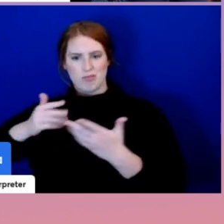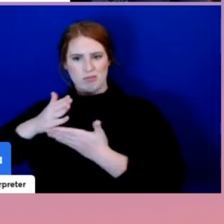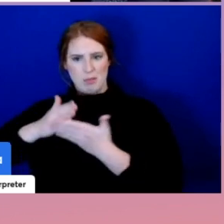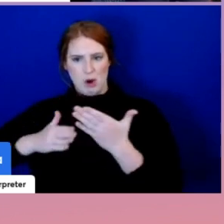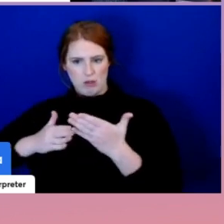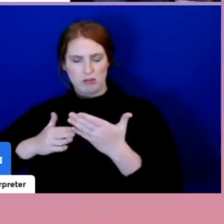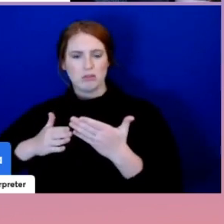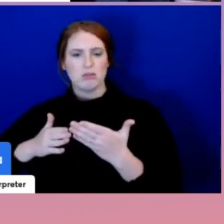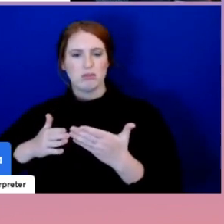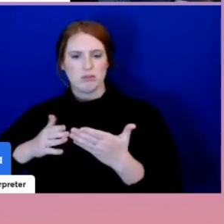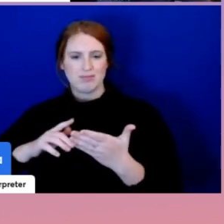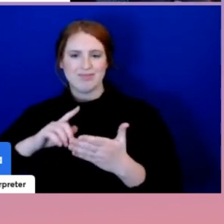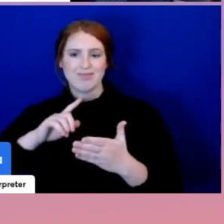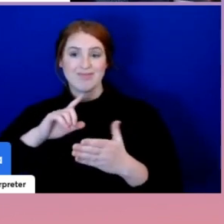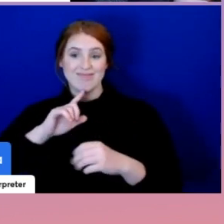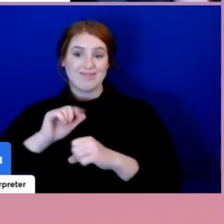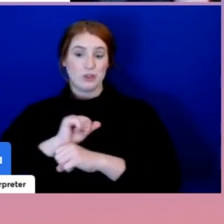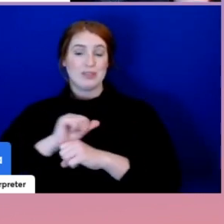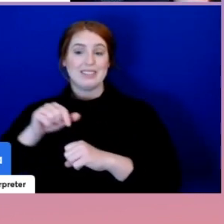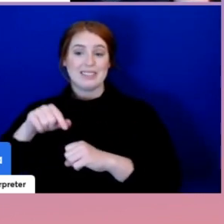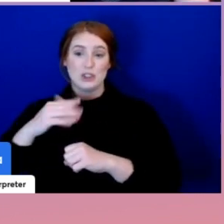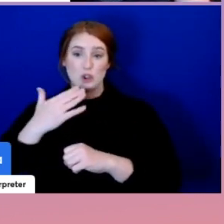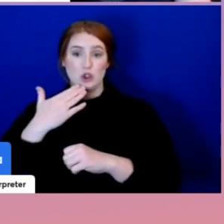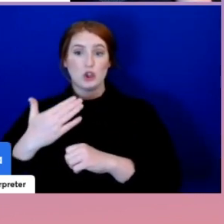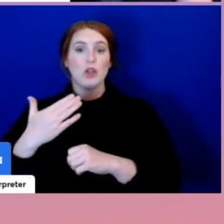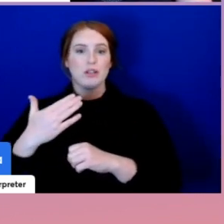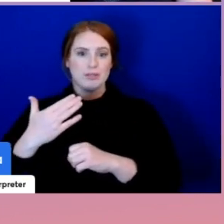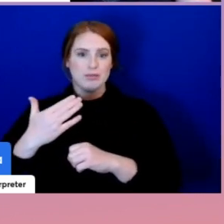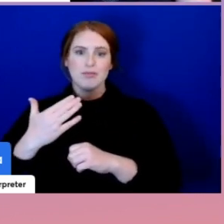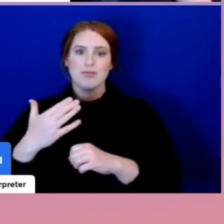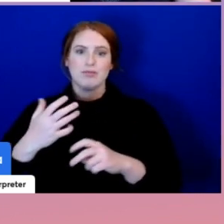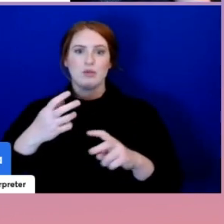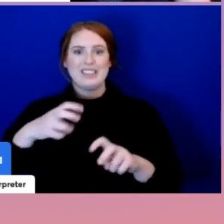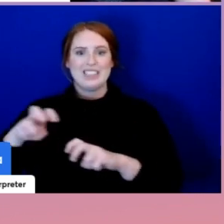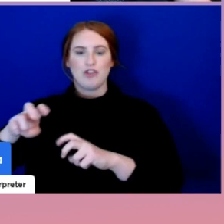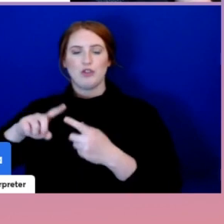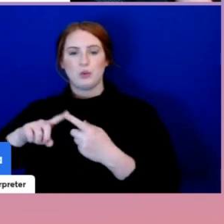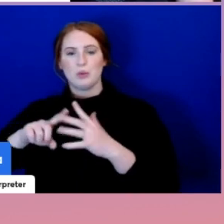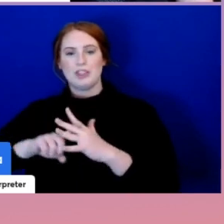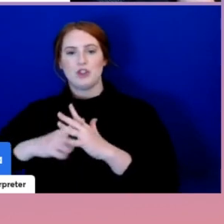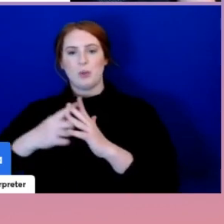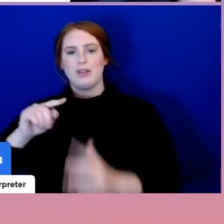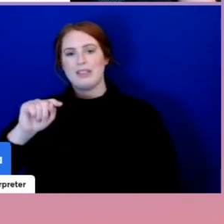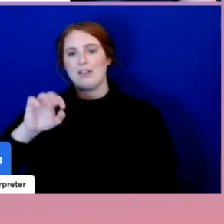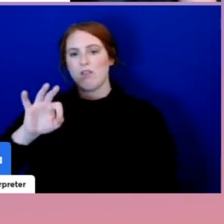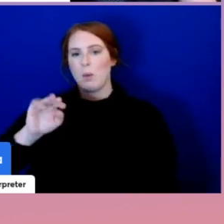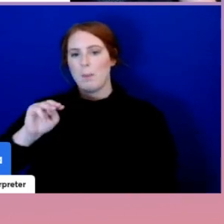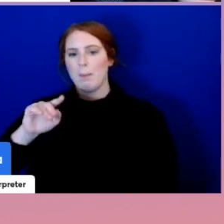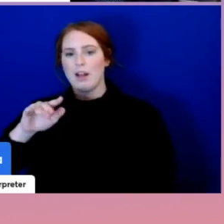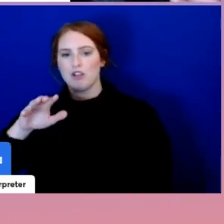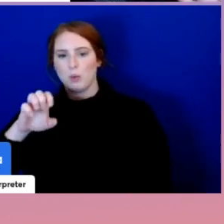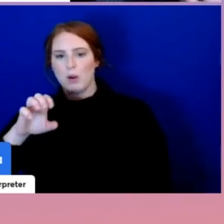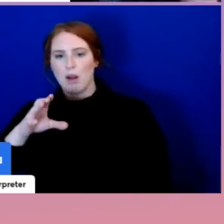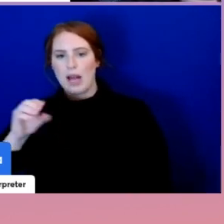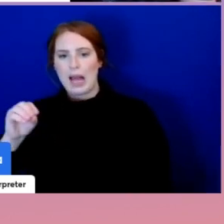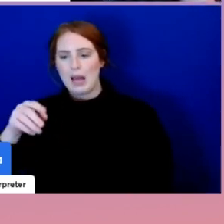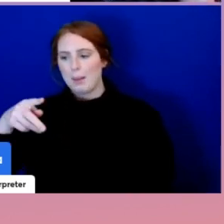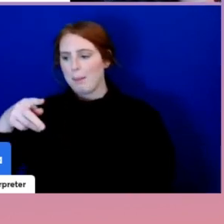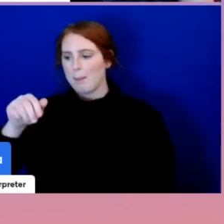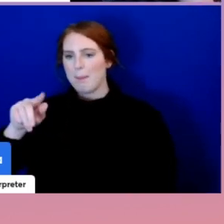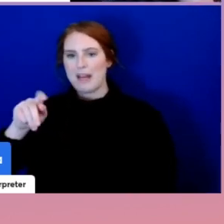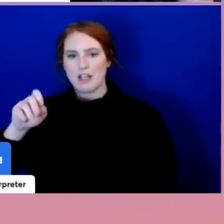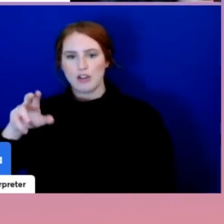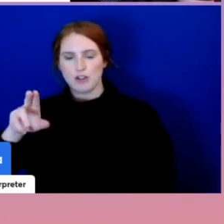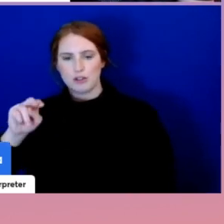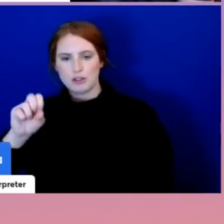then actually this is a good segue to start off with the Terraform modules and patterns library. So there's a lot of duplication